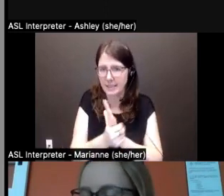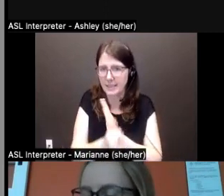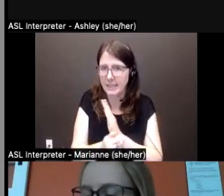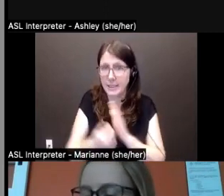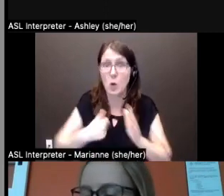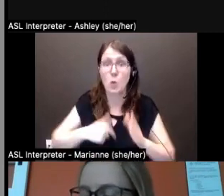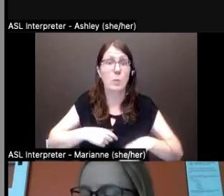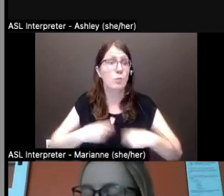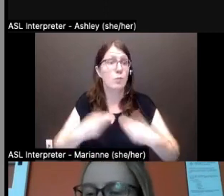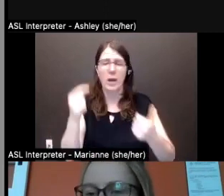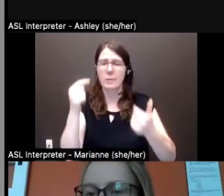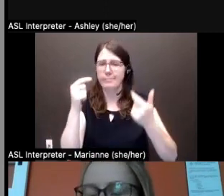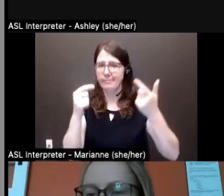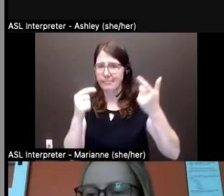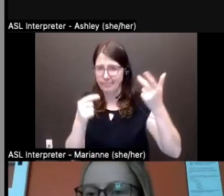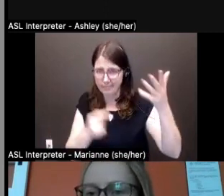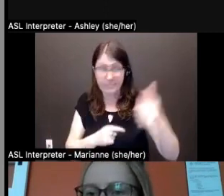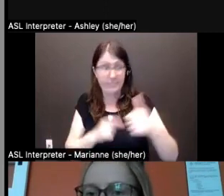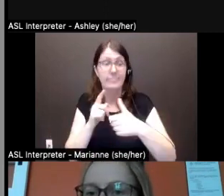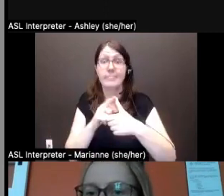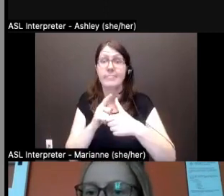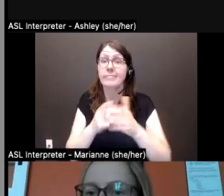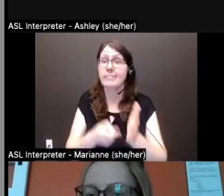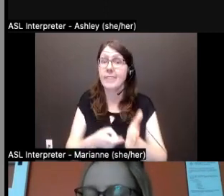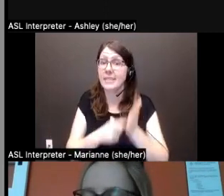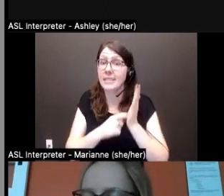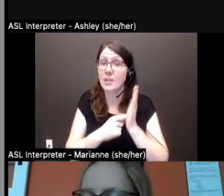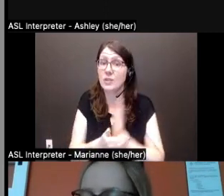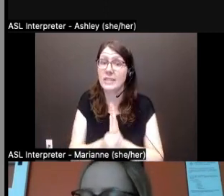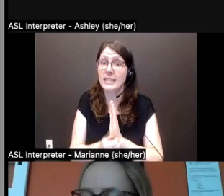here. We have our essential skills upgrading